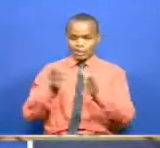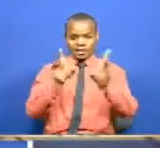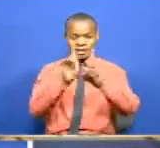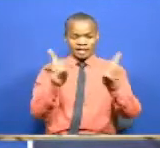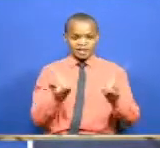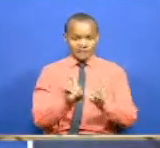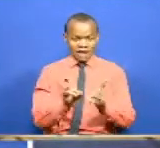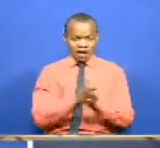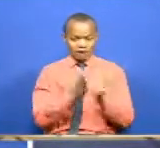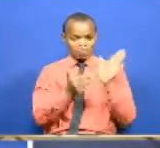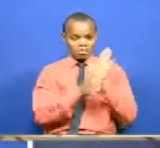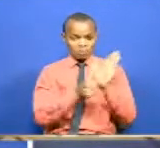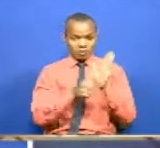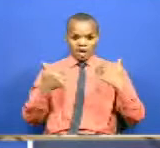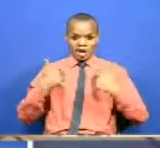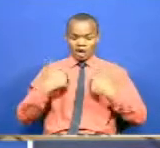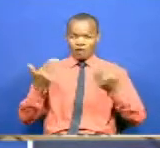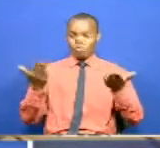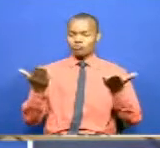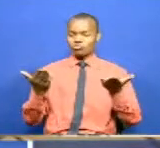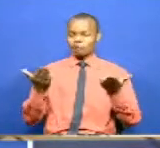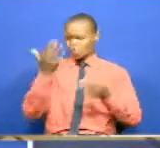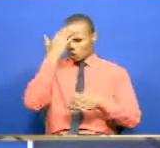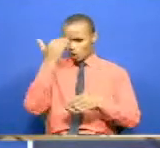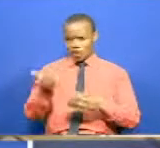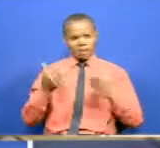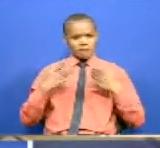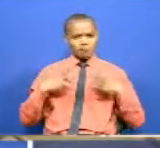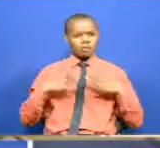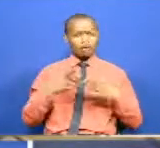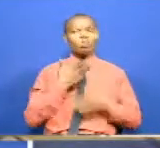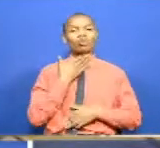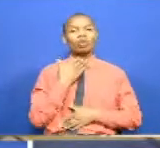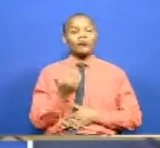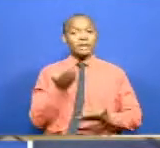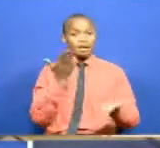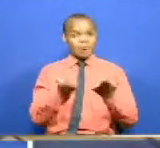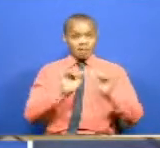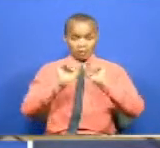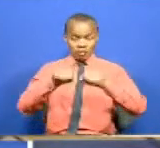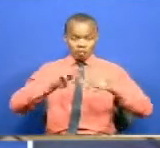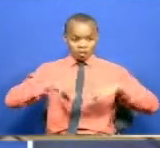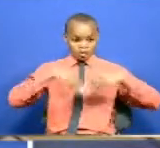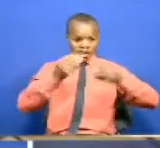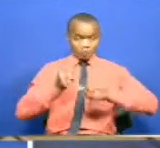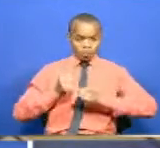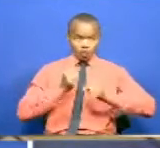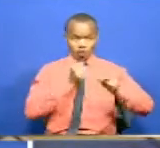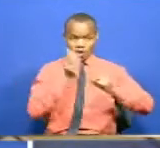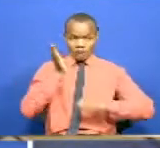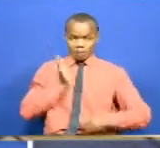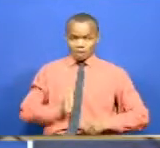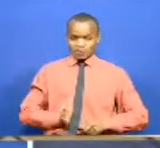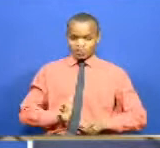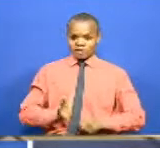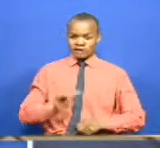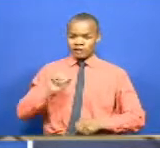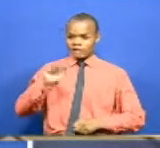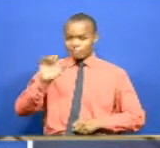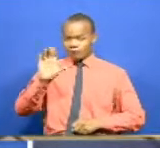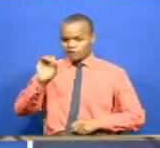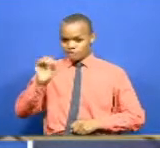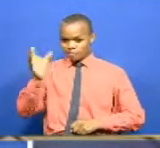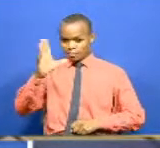and why we need these people. Because you can give a carpenter some 50%, alafu ukimpigia